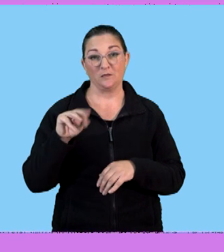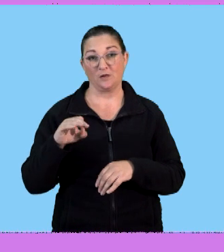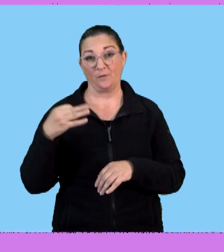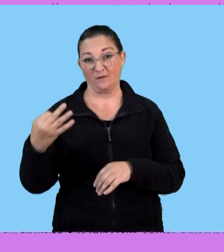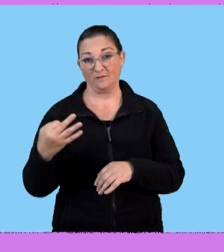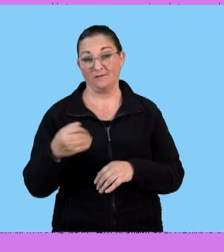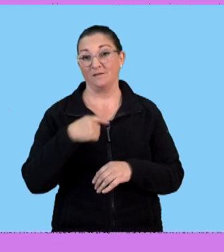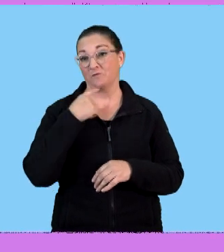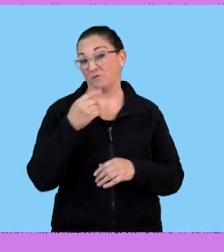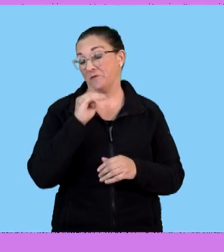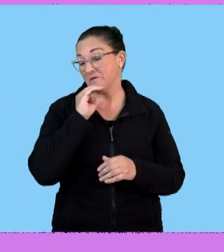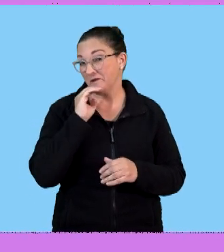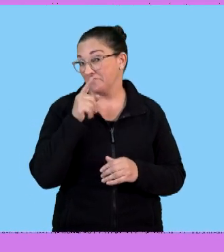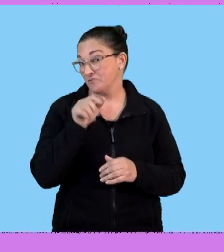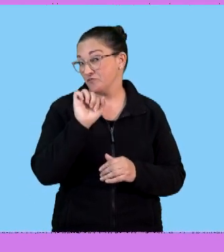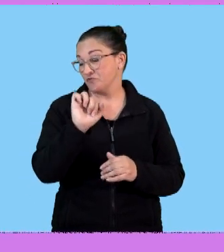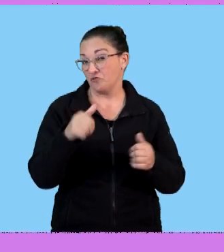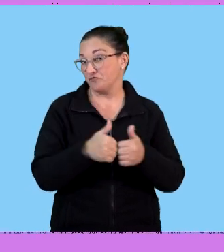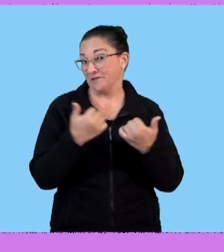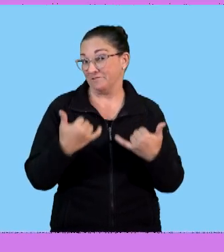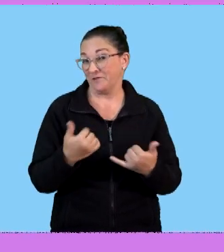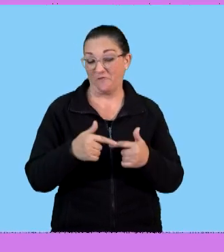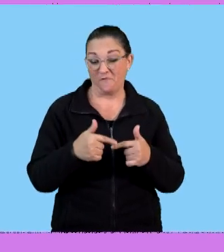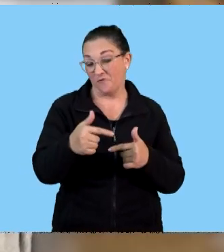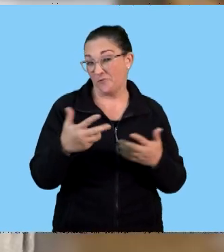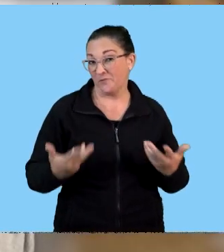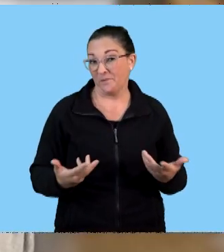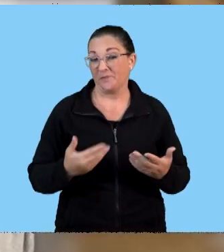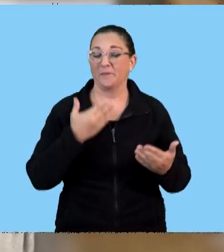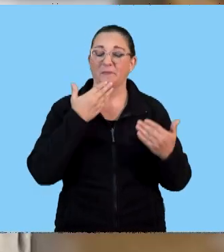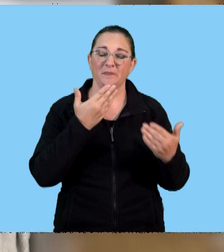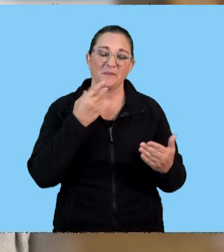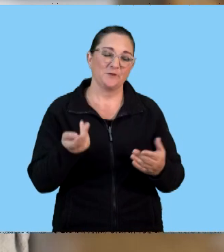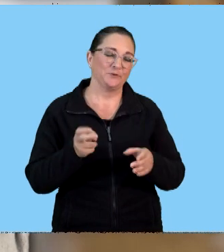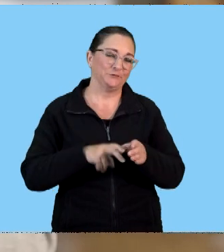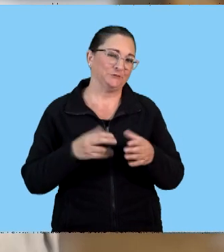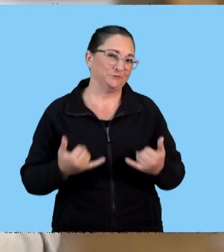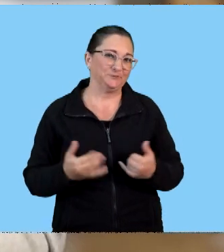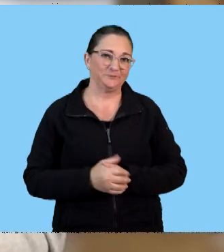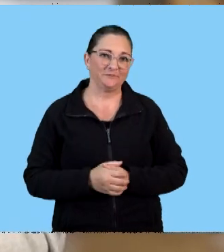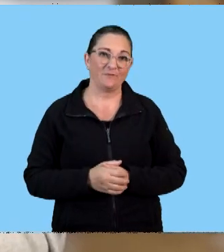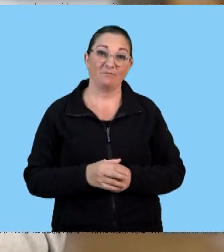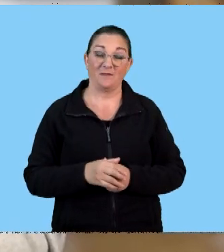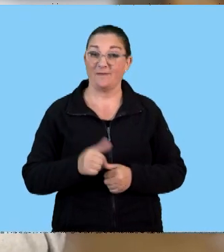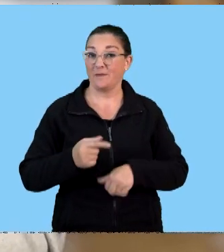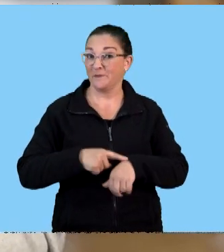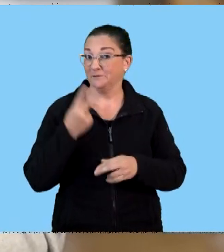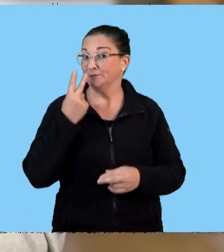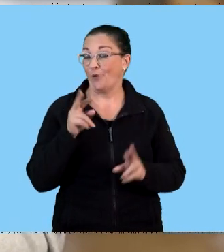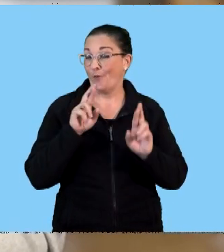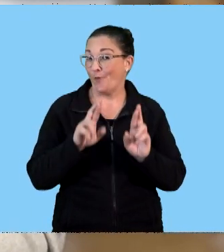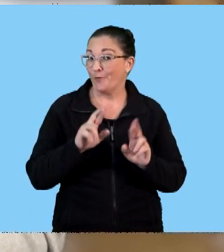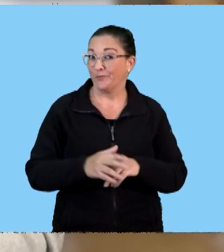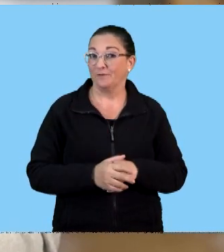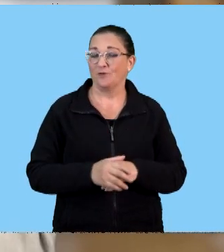meters. I think I've said enough. That's your challenge for the upcoming week. So guys, thank you so much for joining us today. Hope to see you next